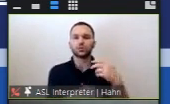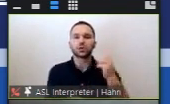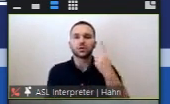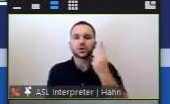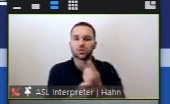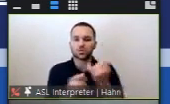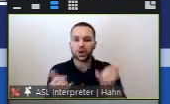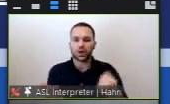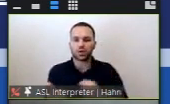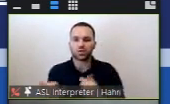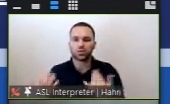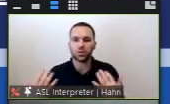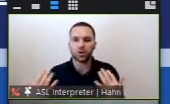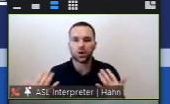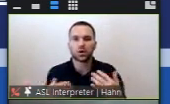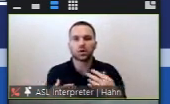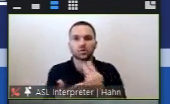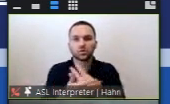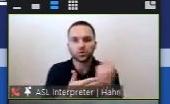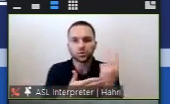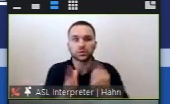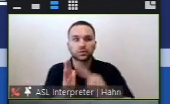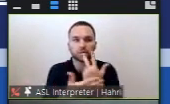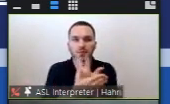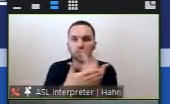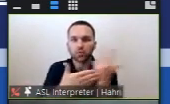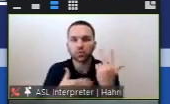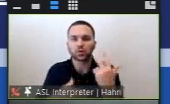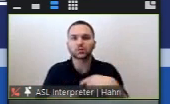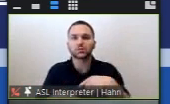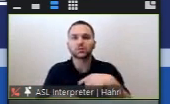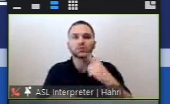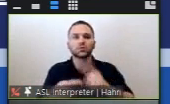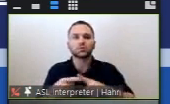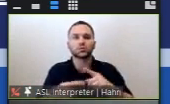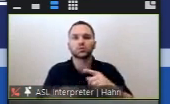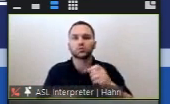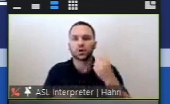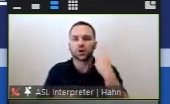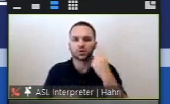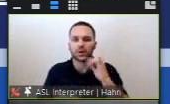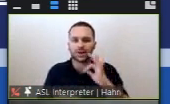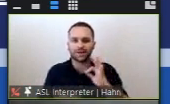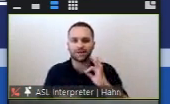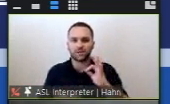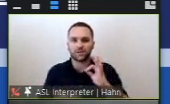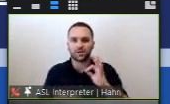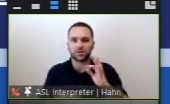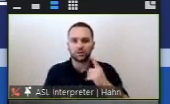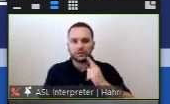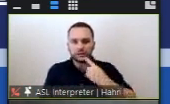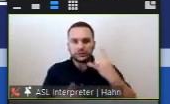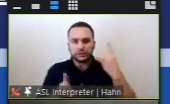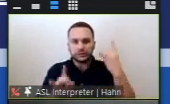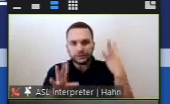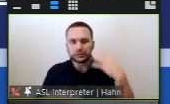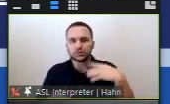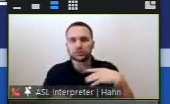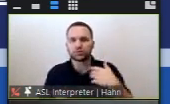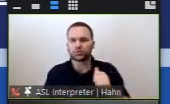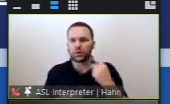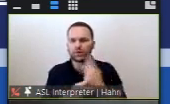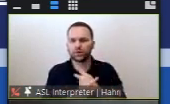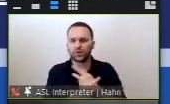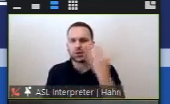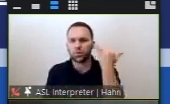not as many as 3 weeks to understand if that canary is in trouble. I guess I'm just trying to understand why the delay